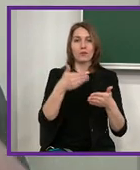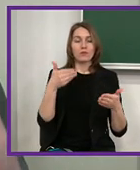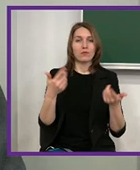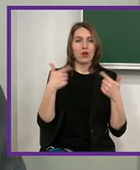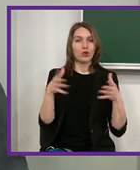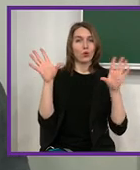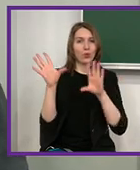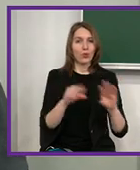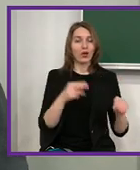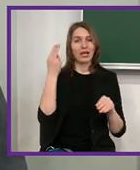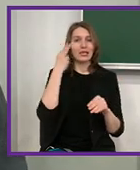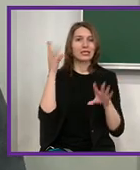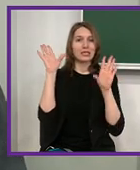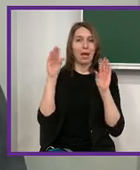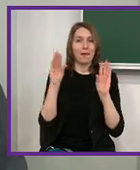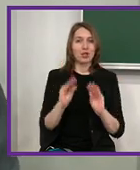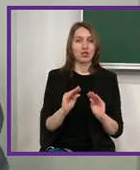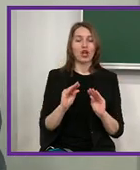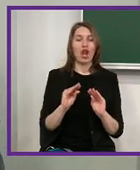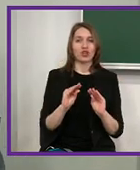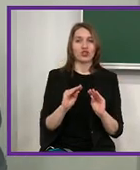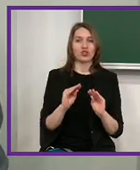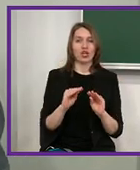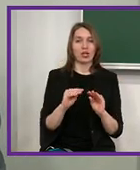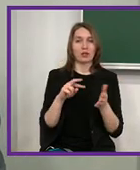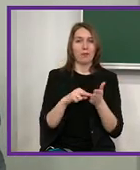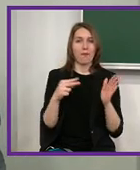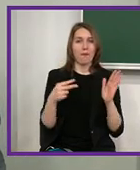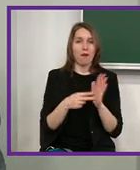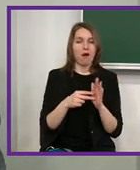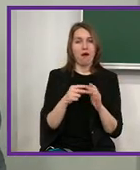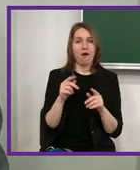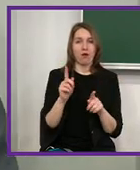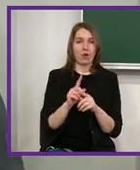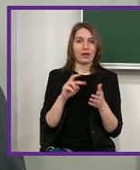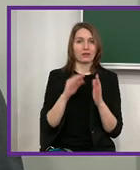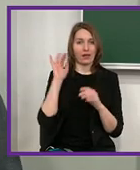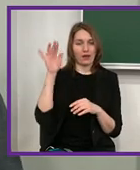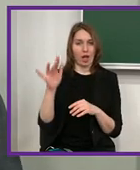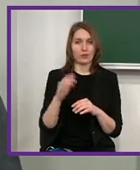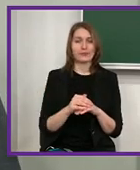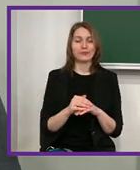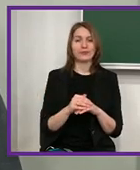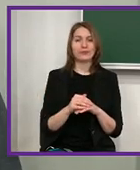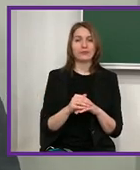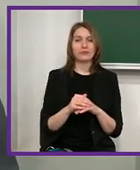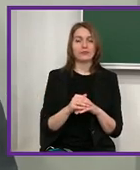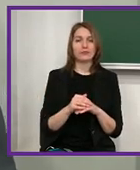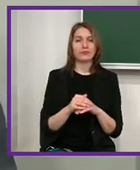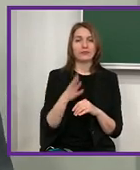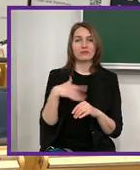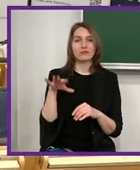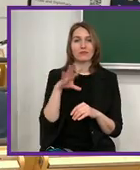about. The client in this case purchased raw material inputs from suppliers in developing economies